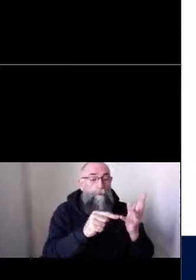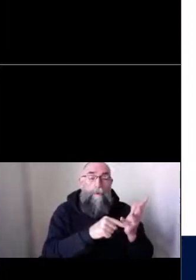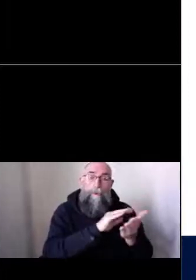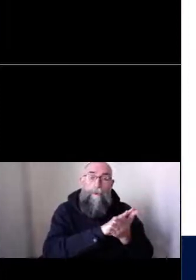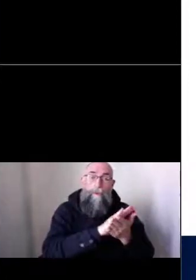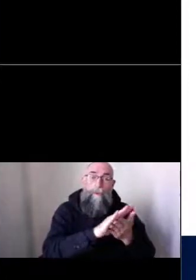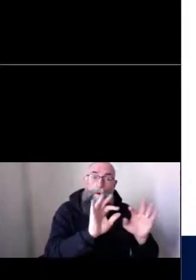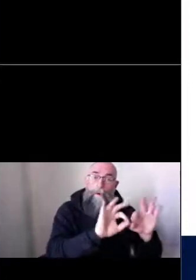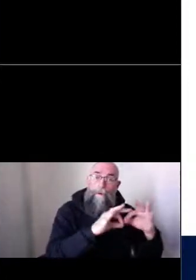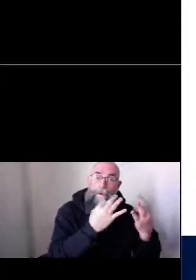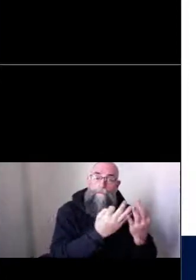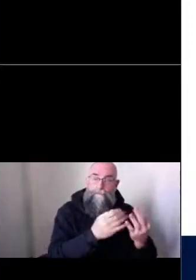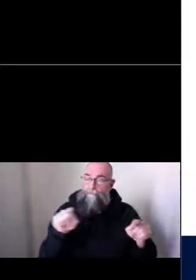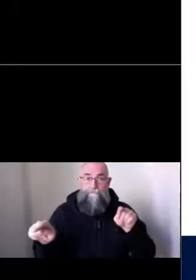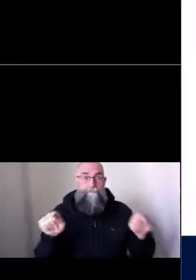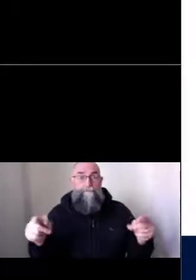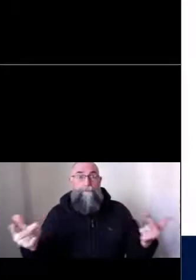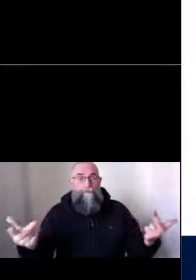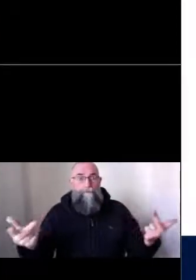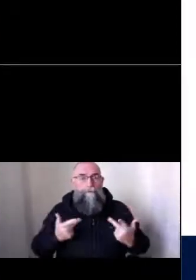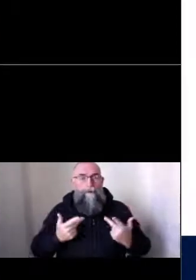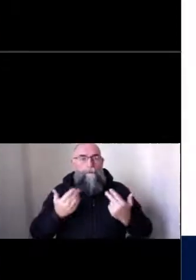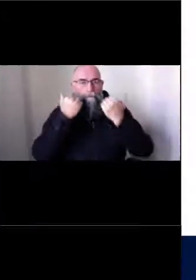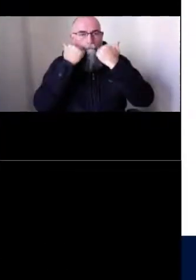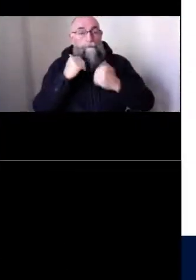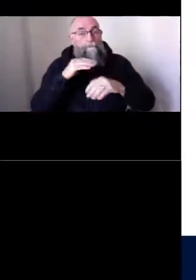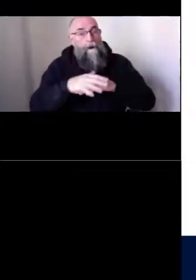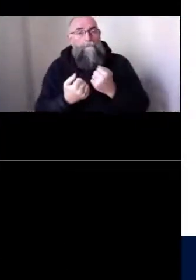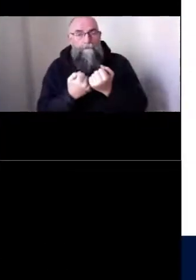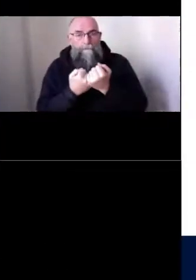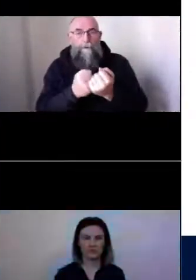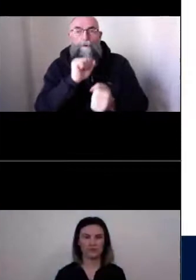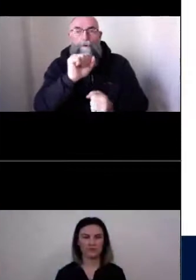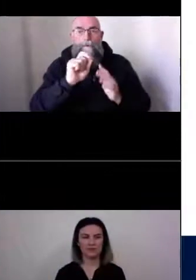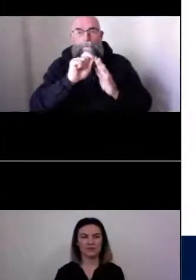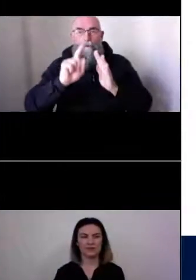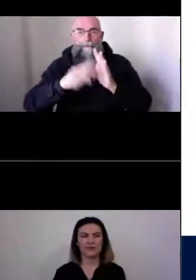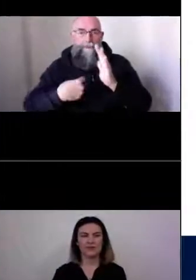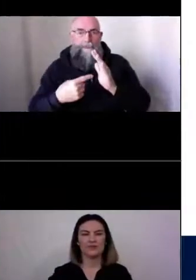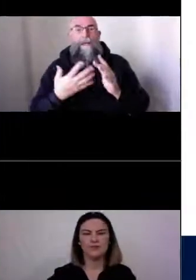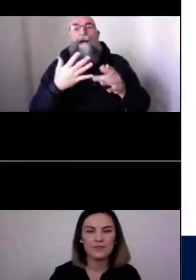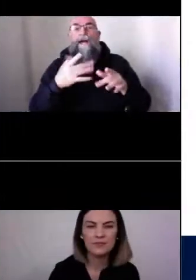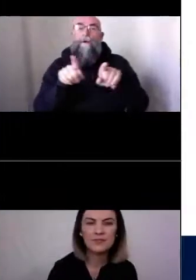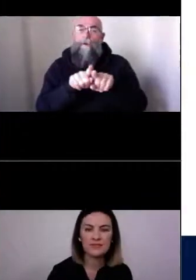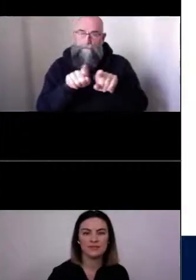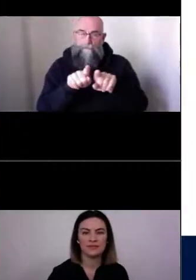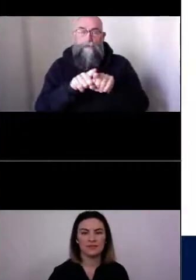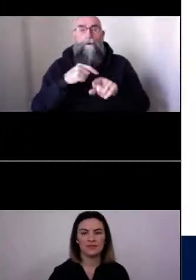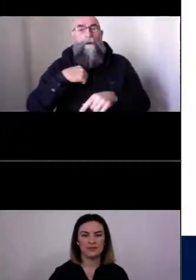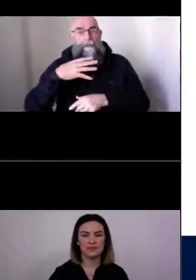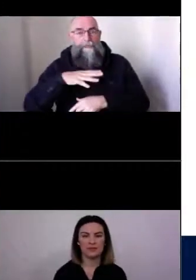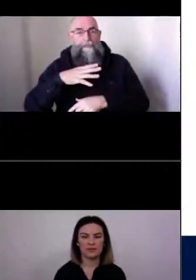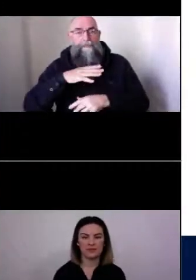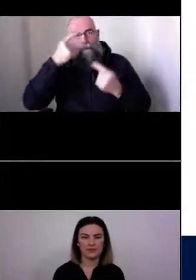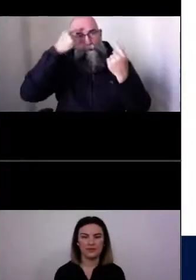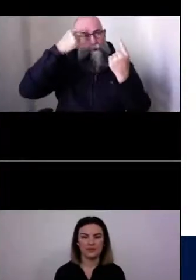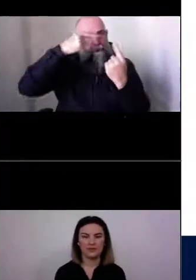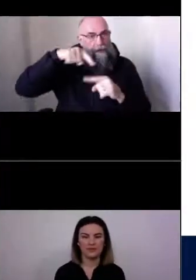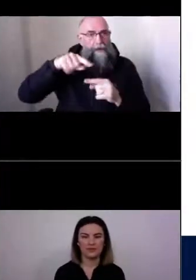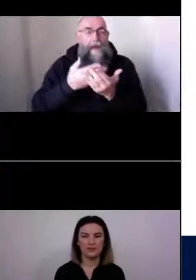demonstrating their support and partnership with your project. And again, to work out how to